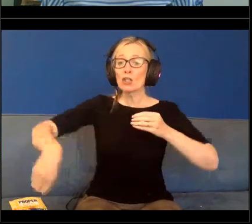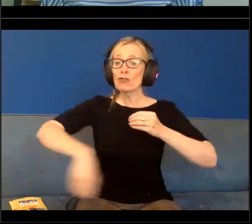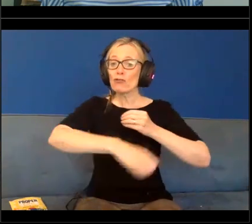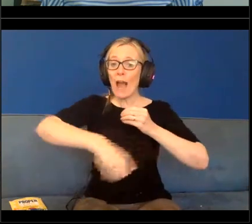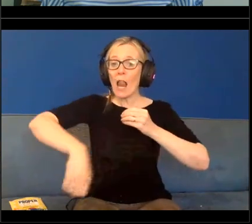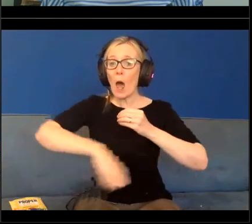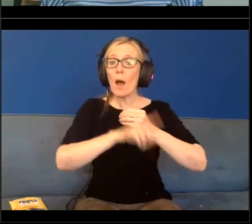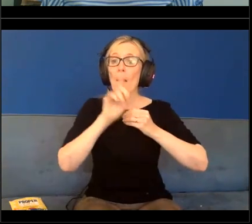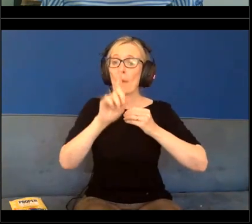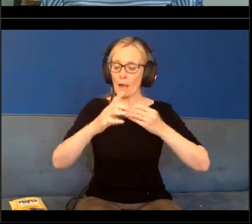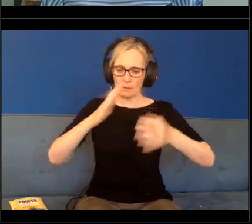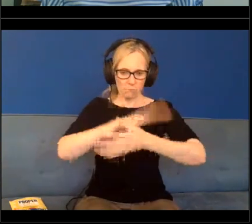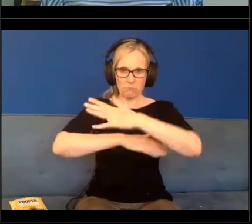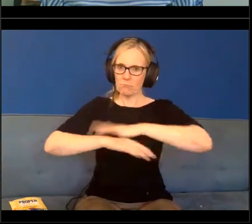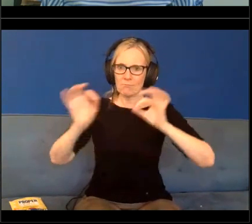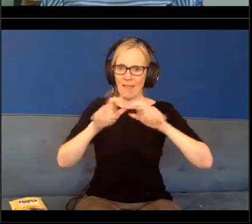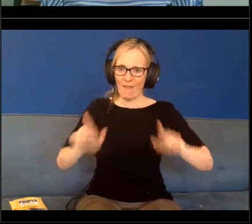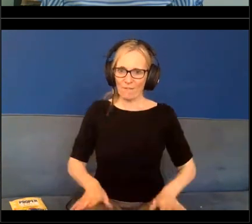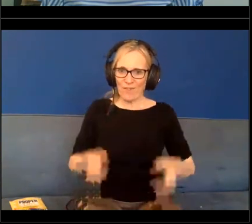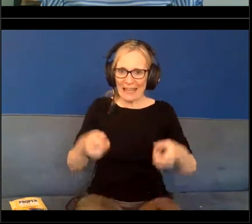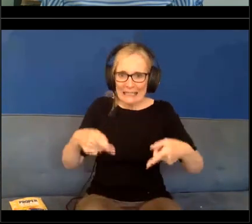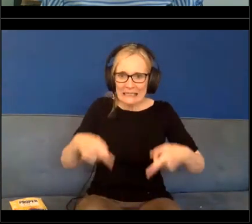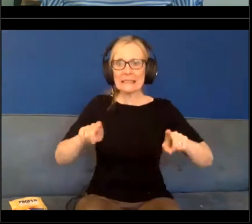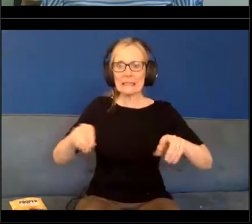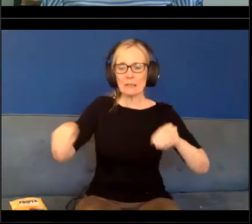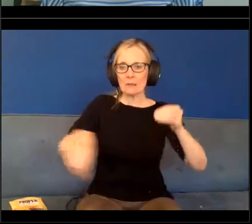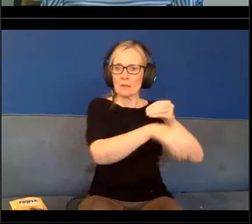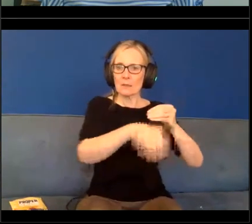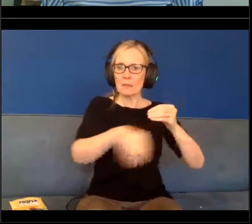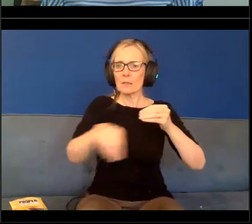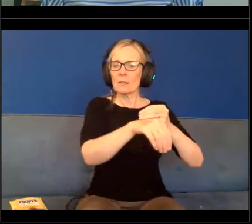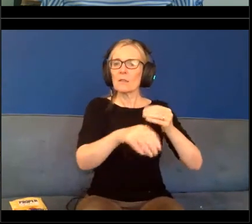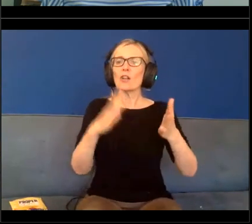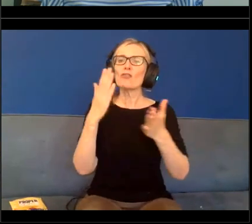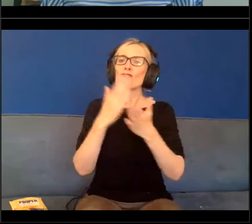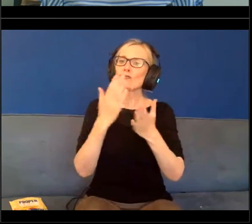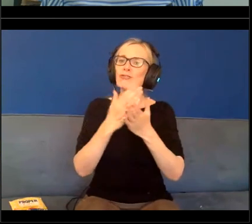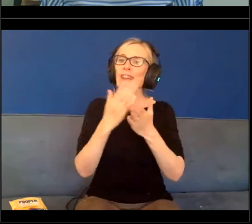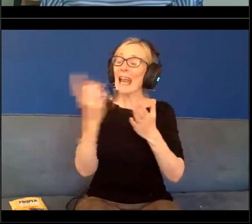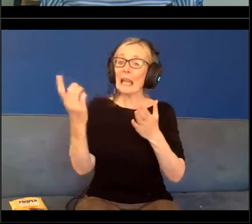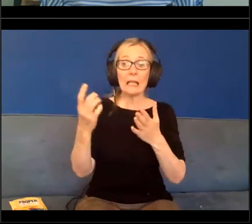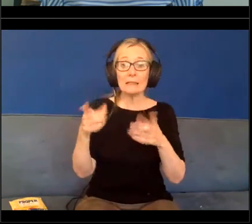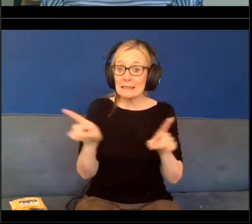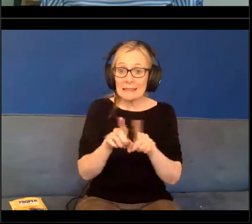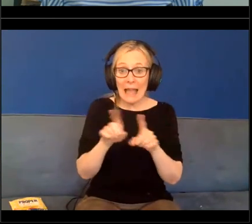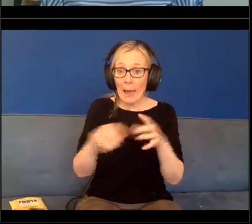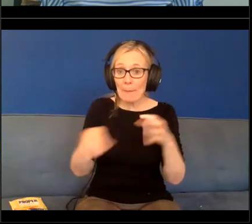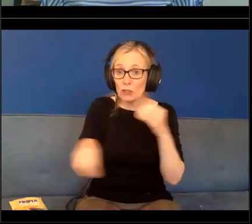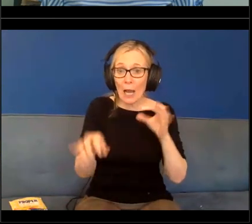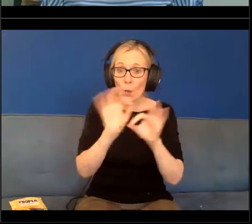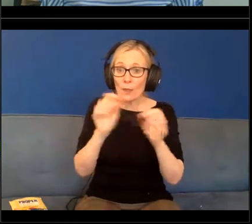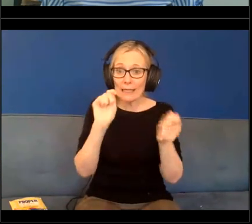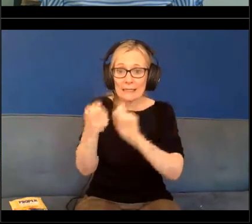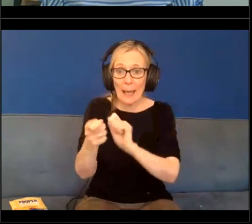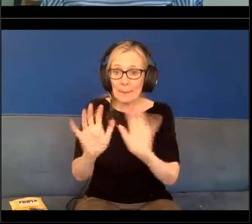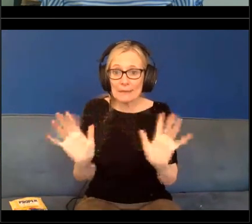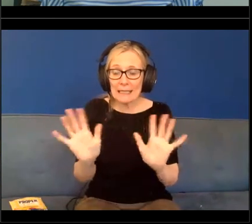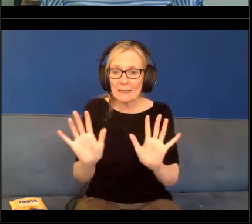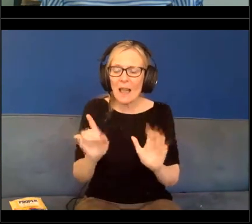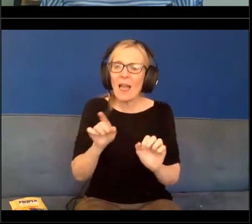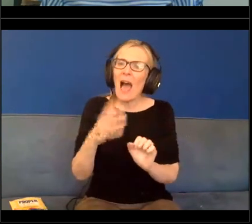completely standard instruments. They're just supported on a wooden stand that allows them to play. They've got a special 3D